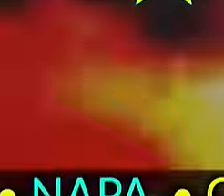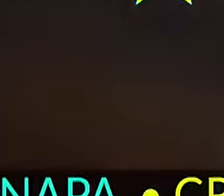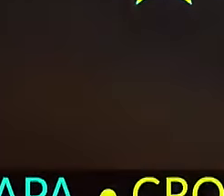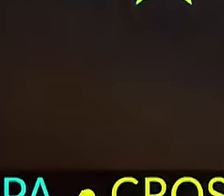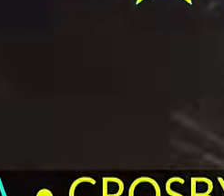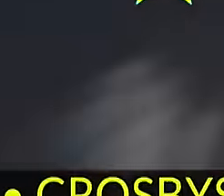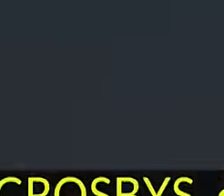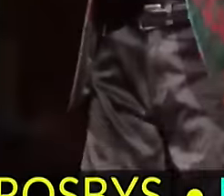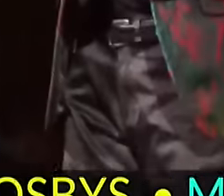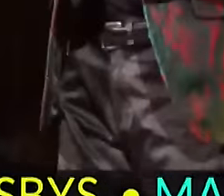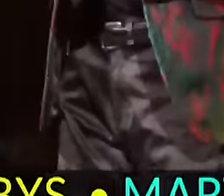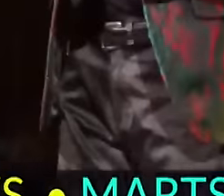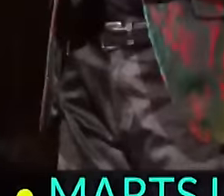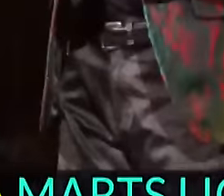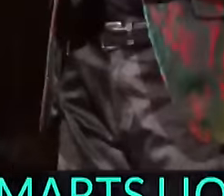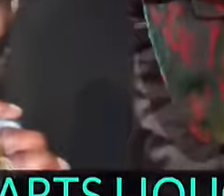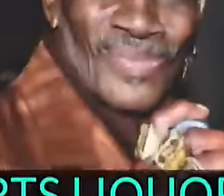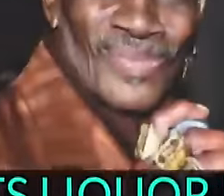years.